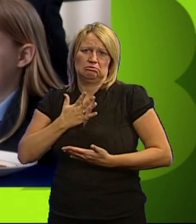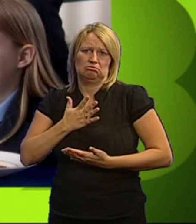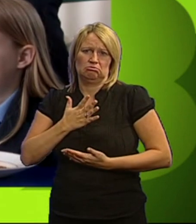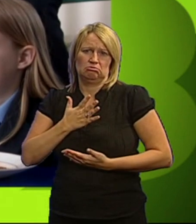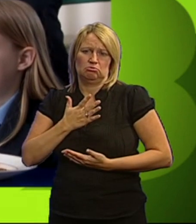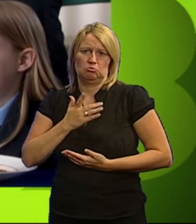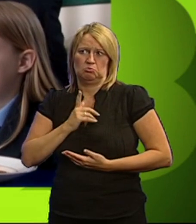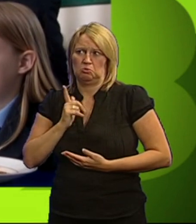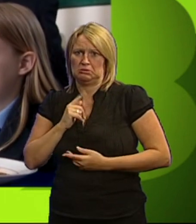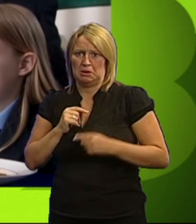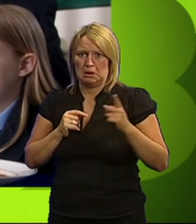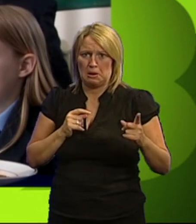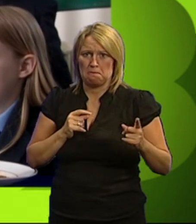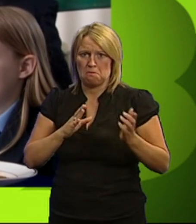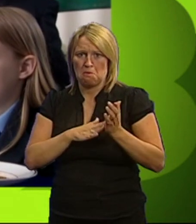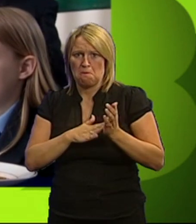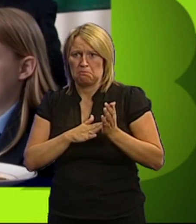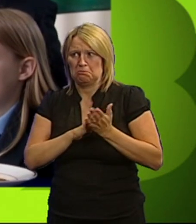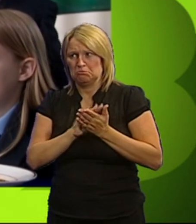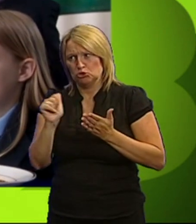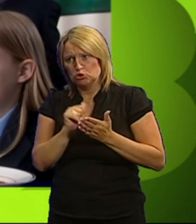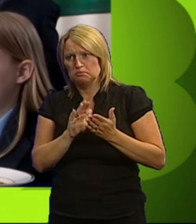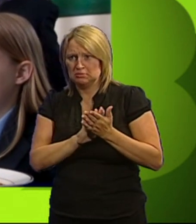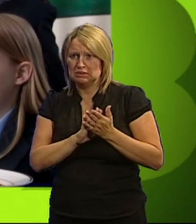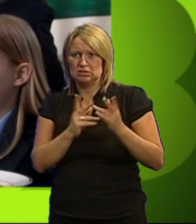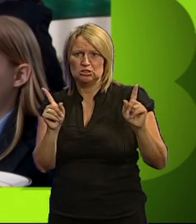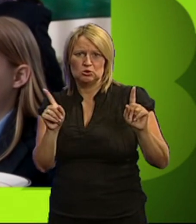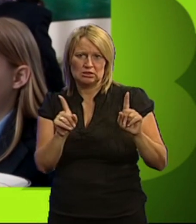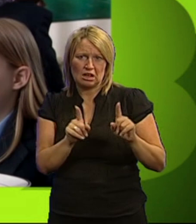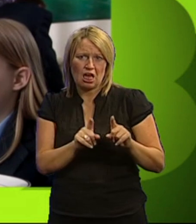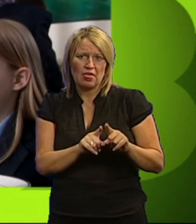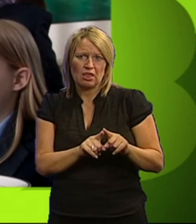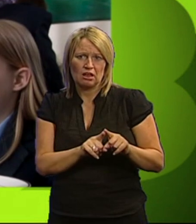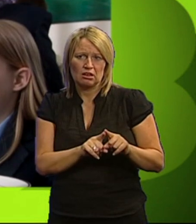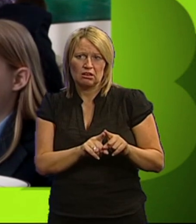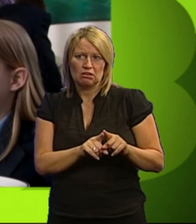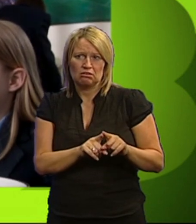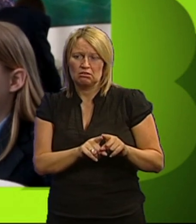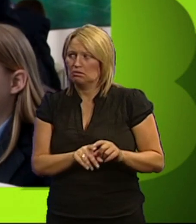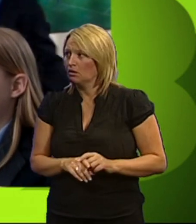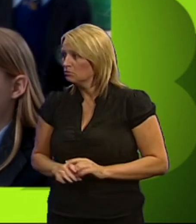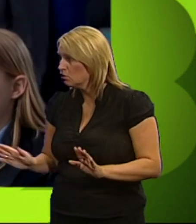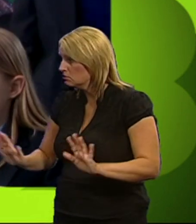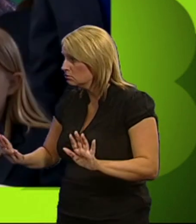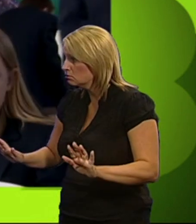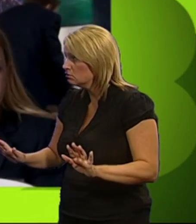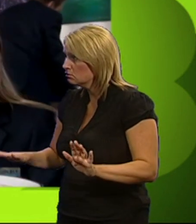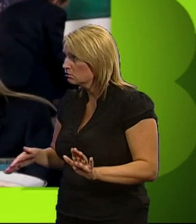upset. Mm. I mean, what if him and Mum were meant to be together? Hey,